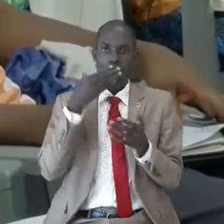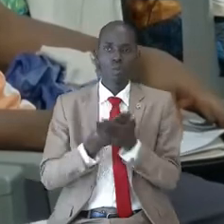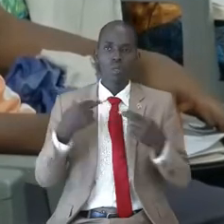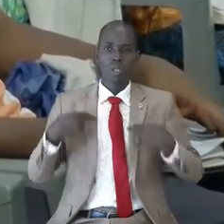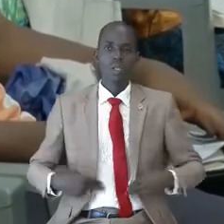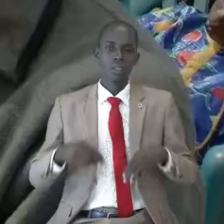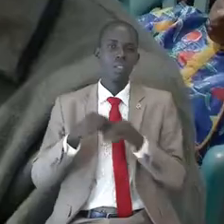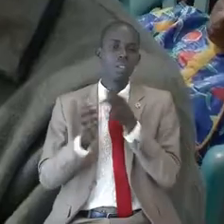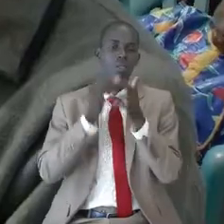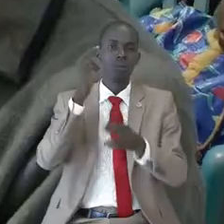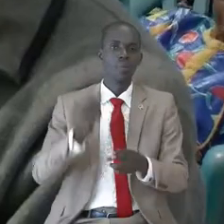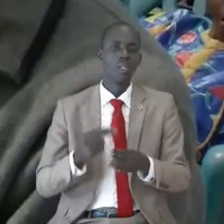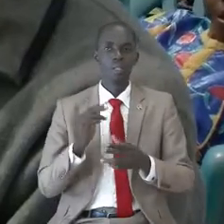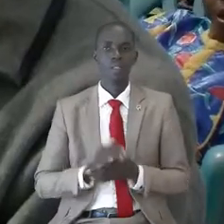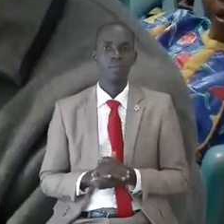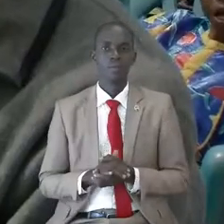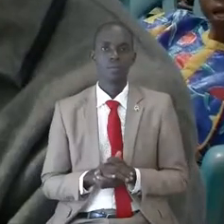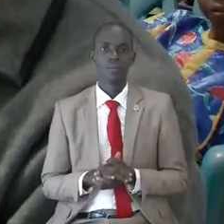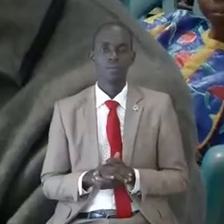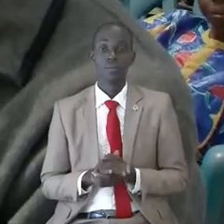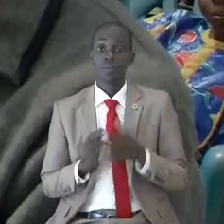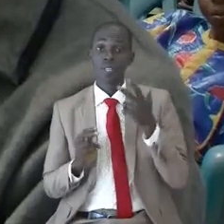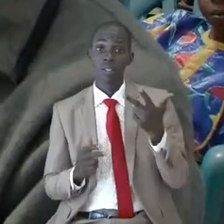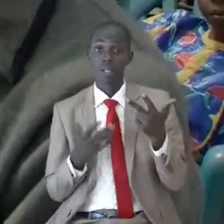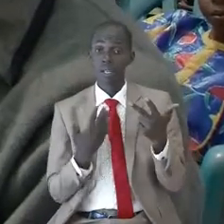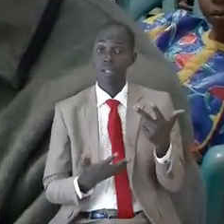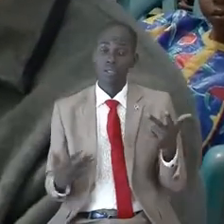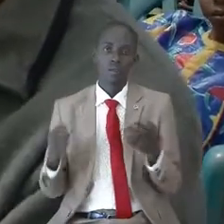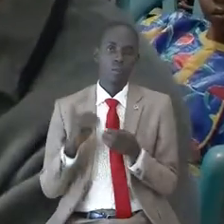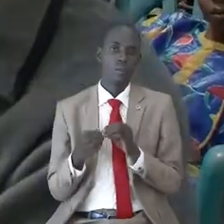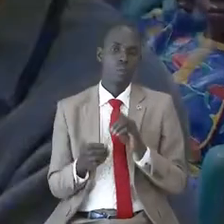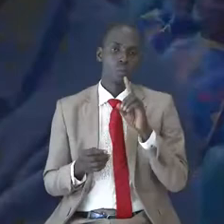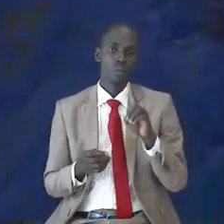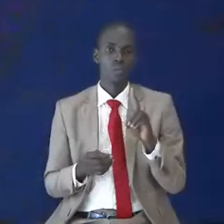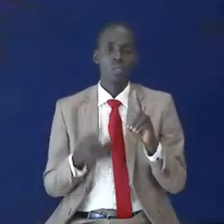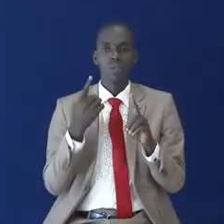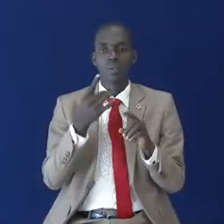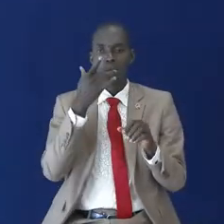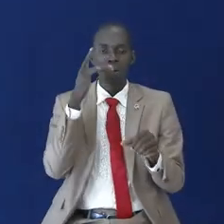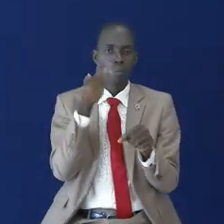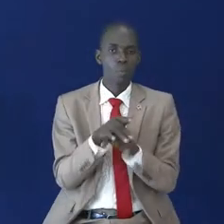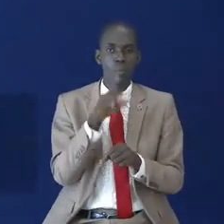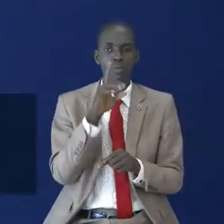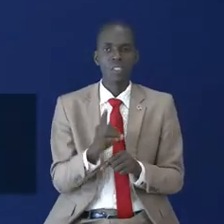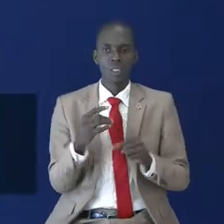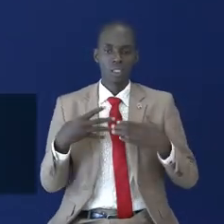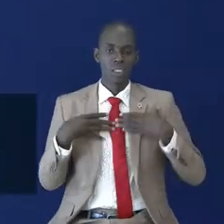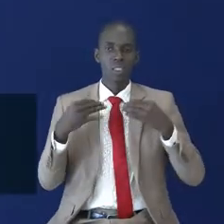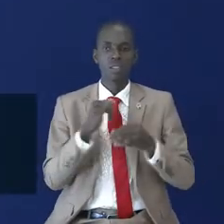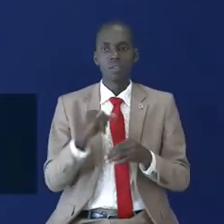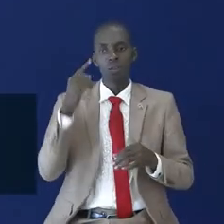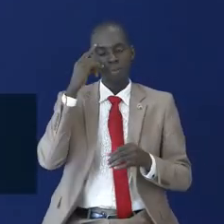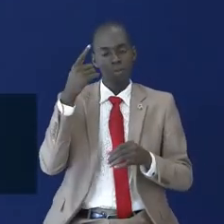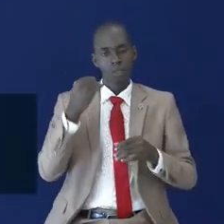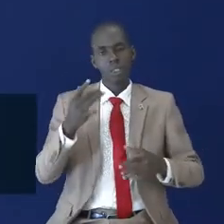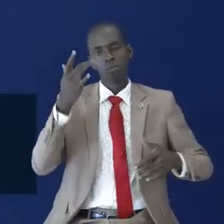Amen. Amen. Amen. Three things. Number one, the promised healing for the